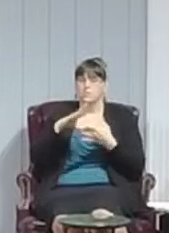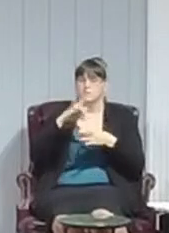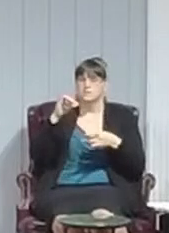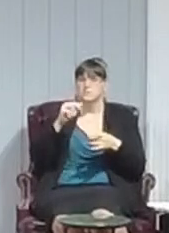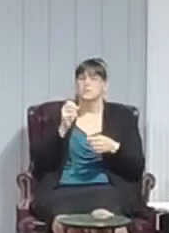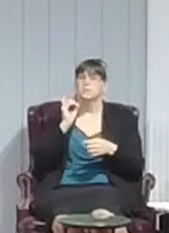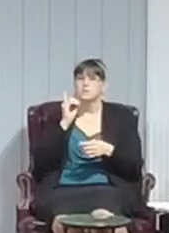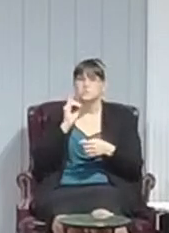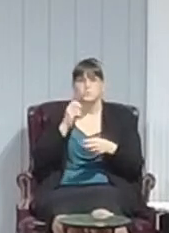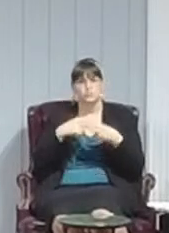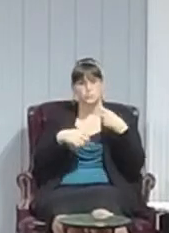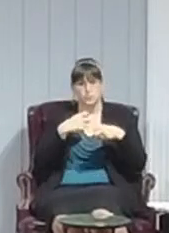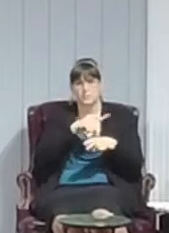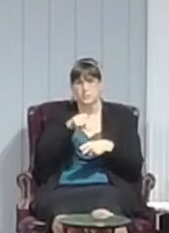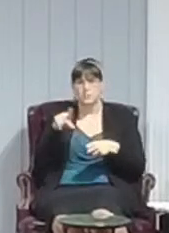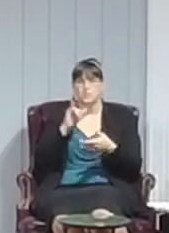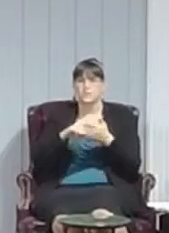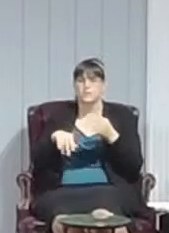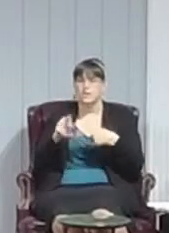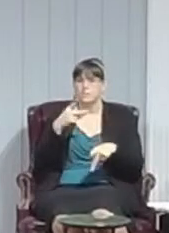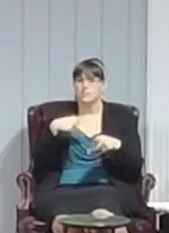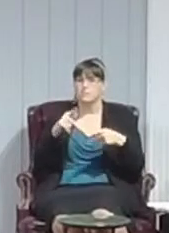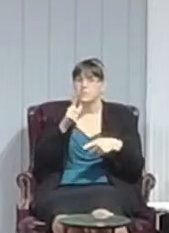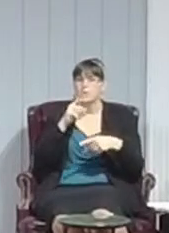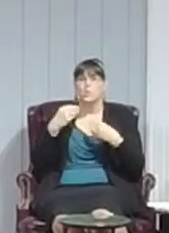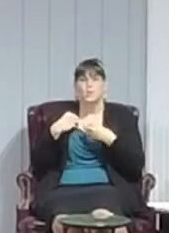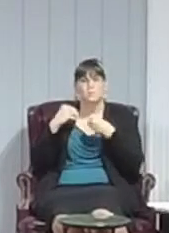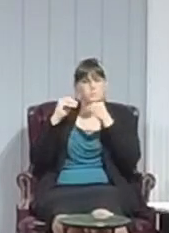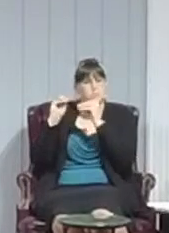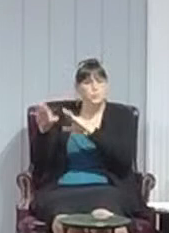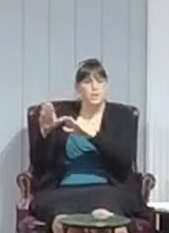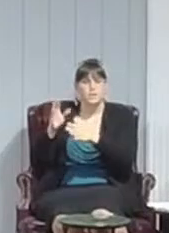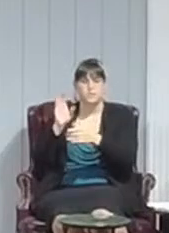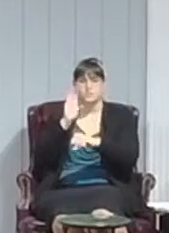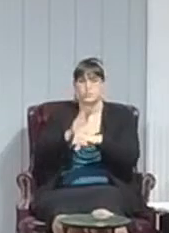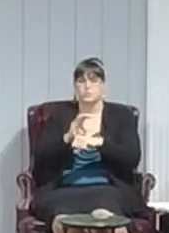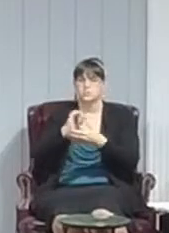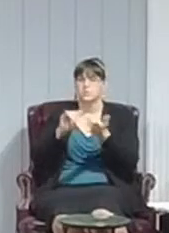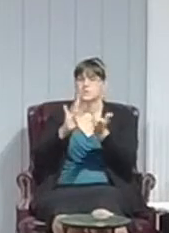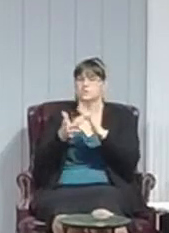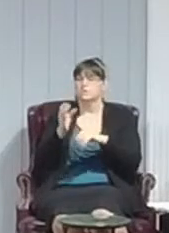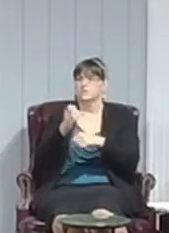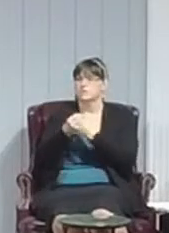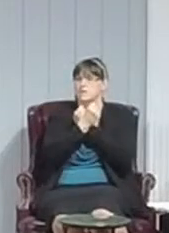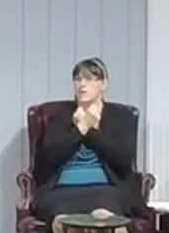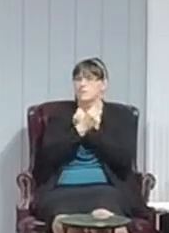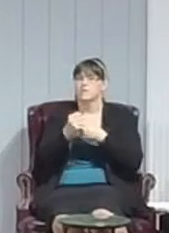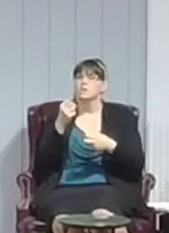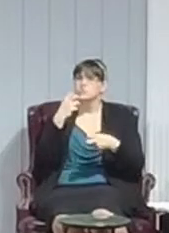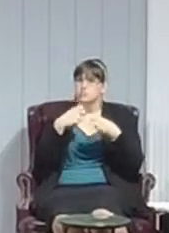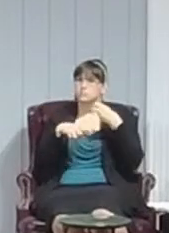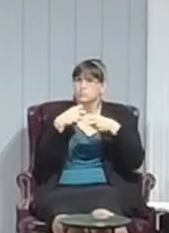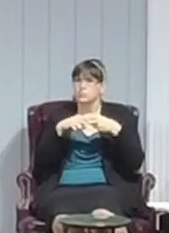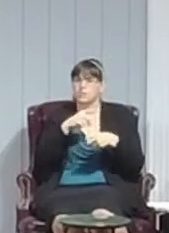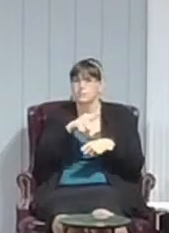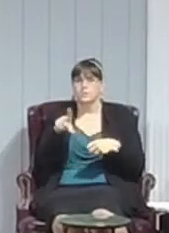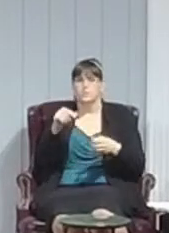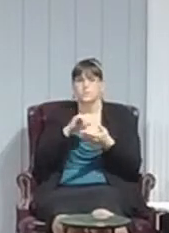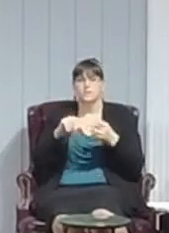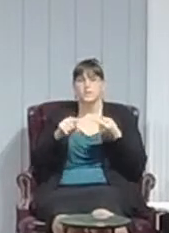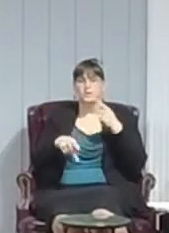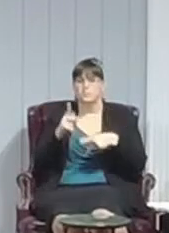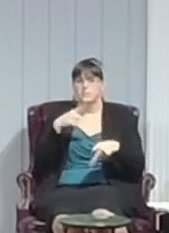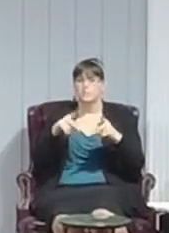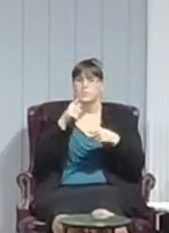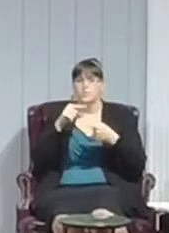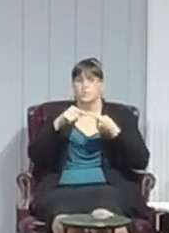you that there are people who would betray the church that Jesus loves. It ought to trouble you that there are people who would hurt the cause